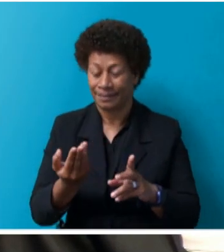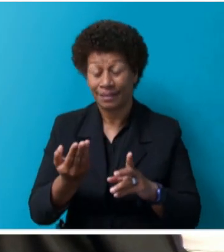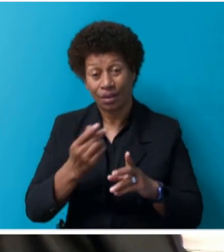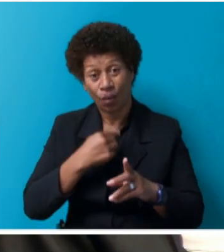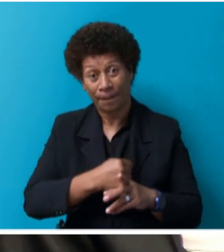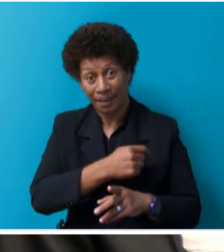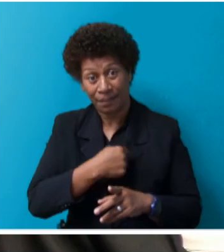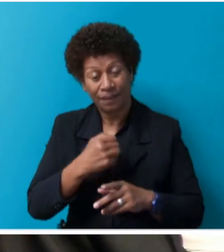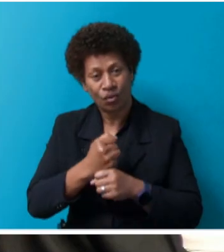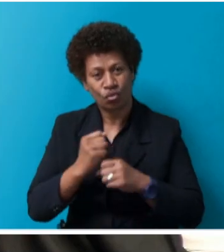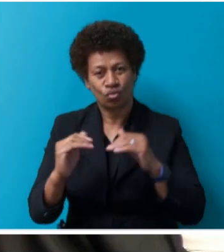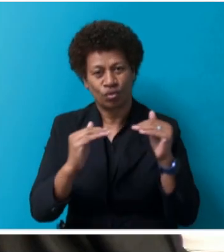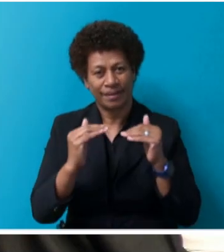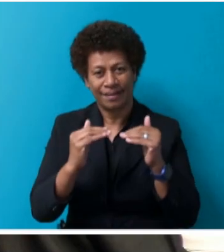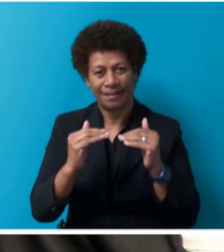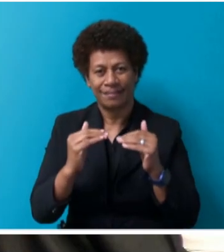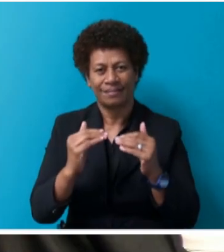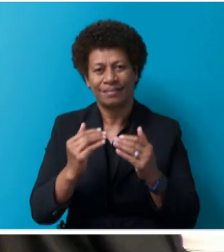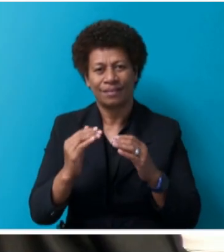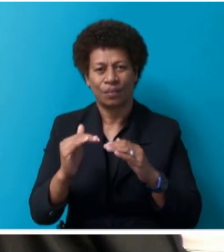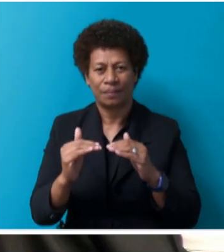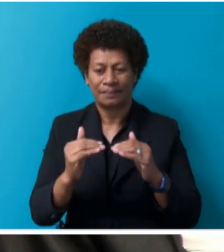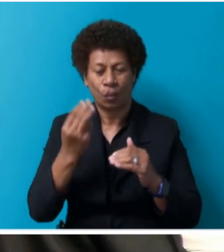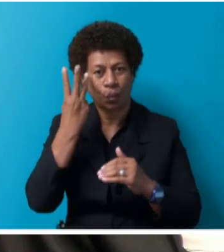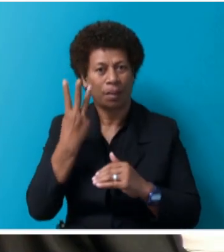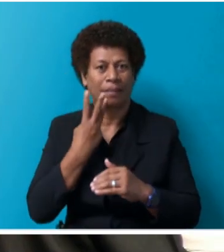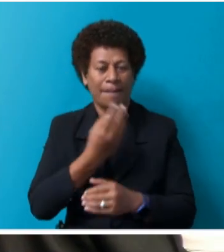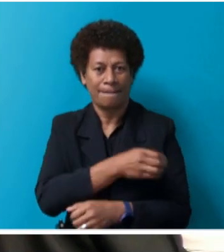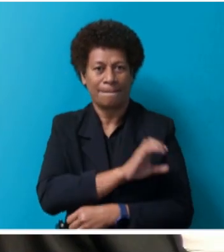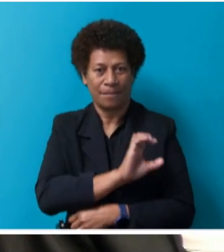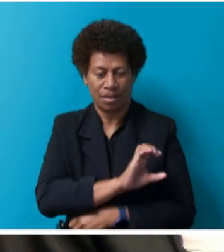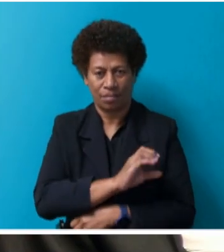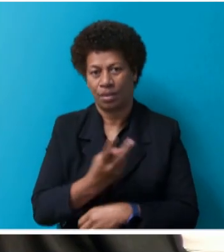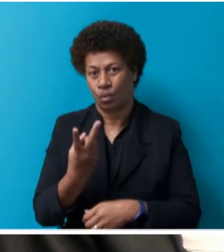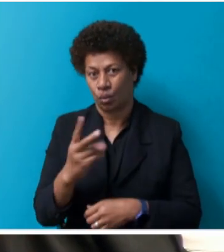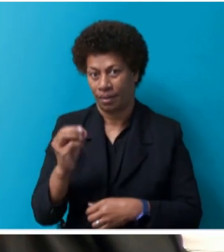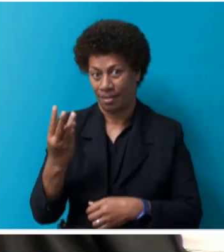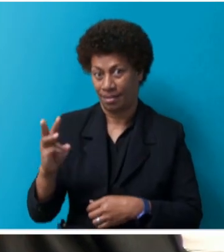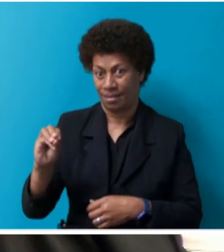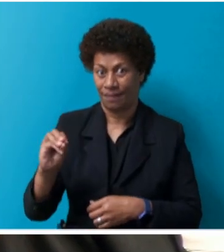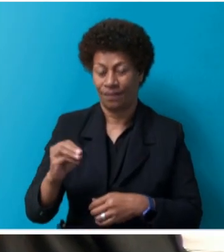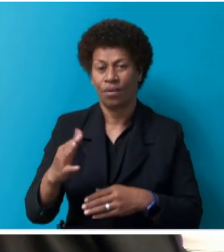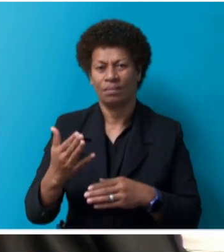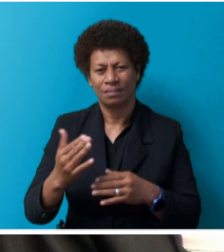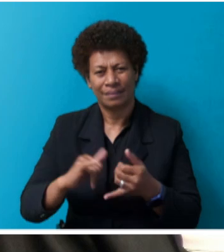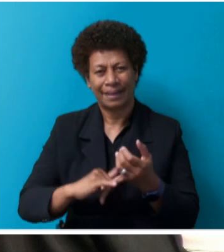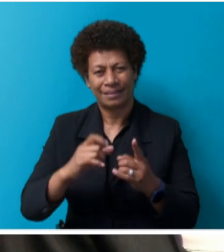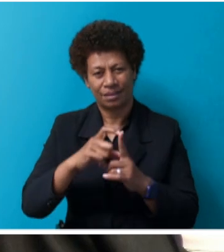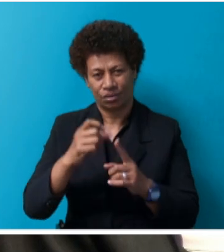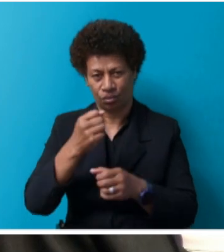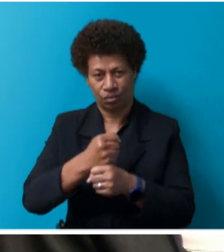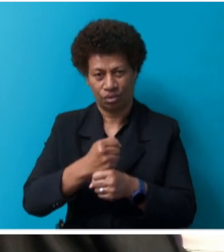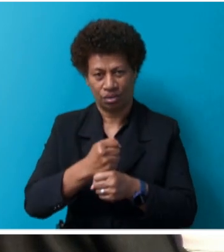gender equality and women's empowerment. These include the 2030 Agenda for Sustainable Development and the Sustainable